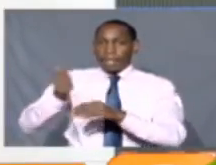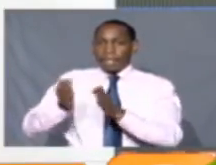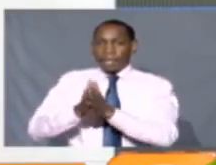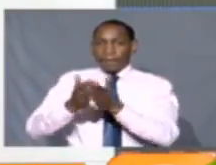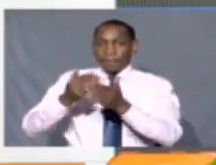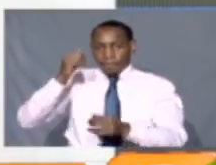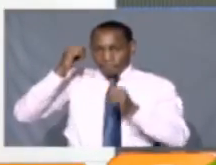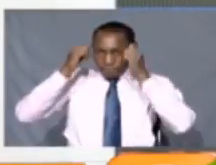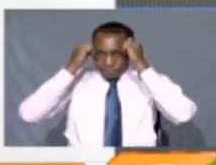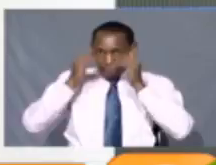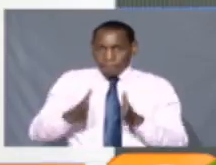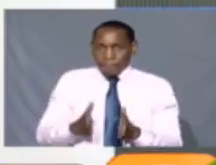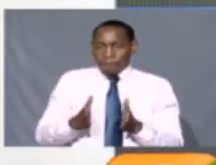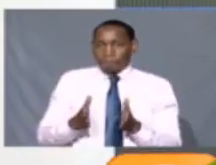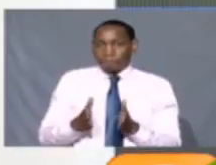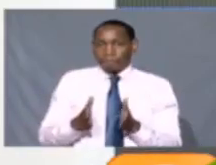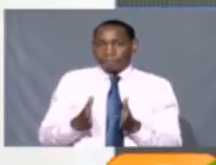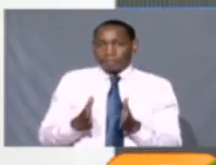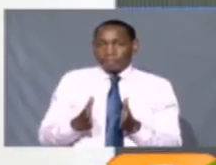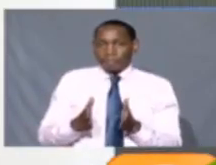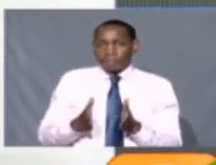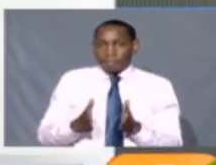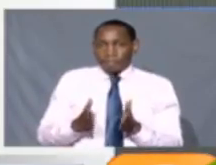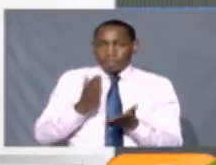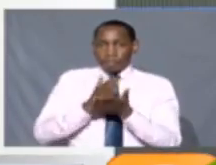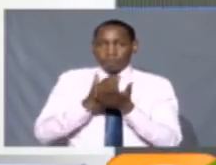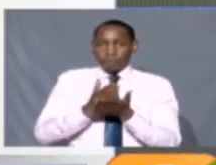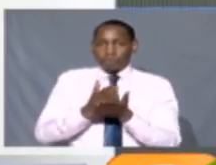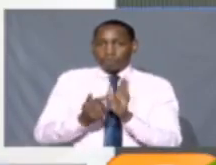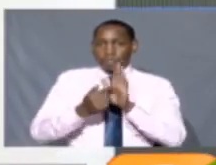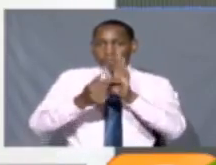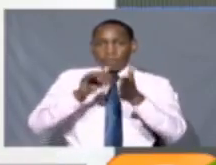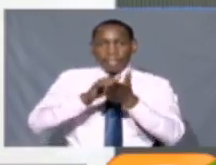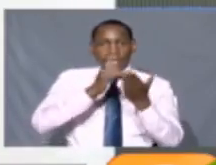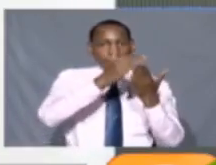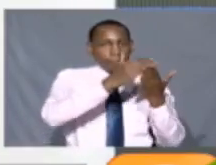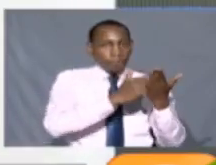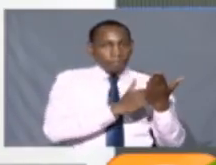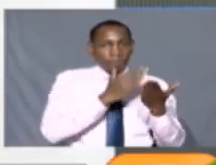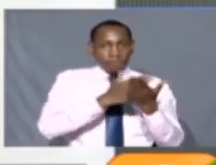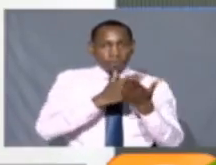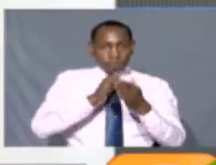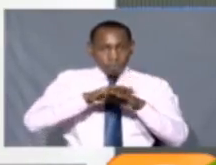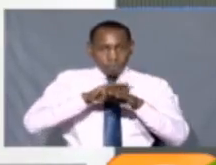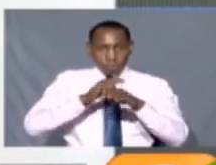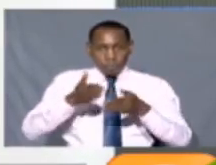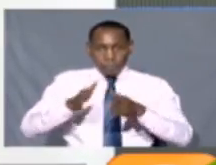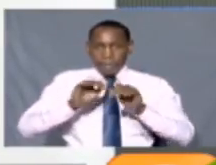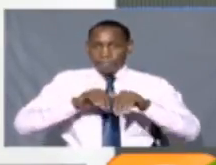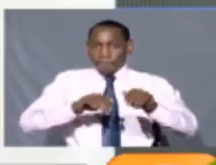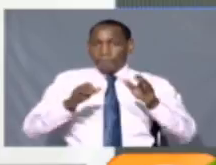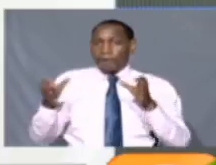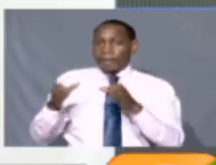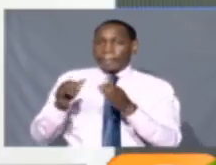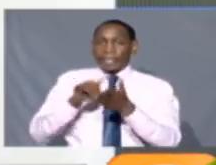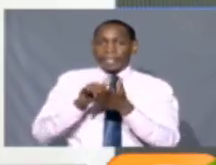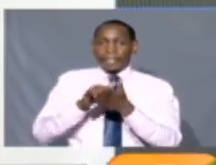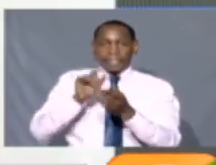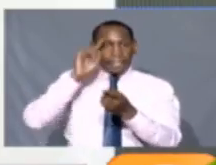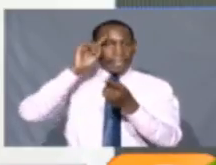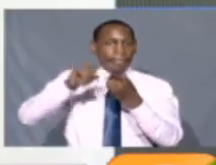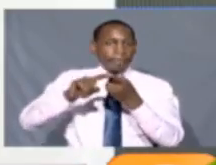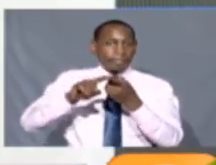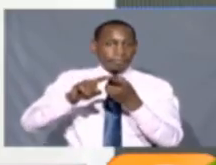Nivea, pleasure. It's a true testament that this program is really the way to go for companies that are